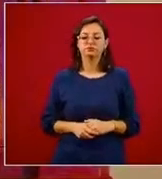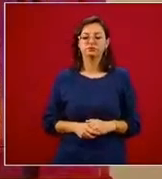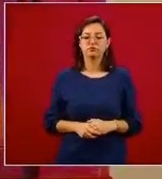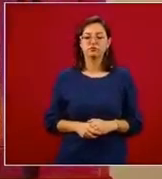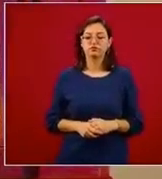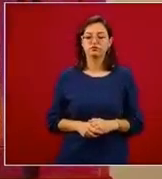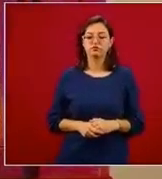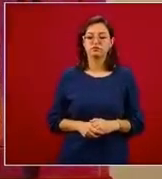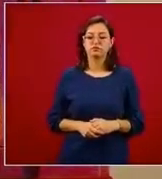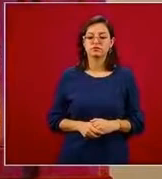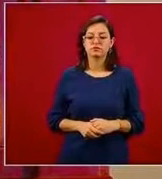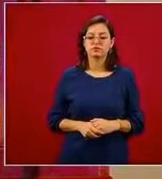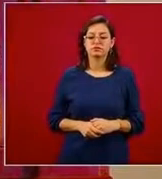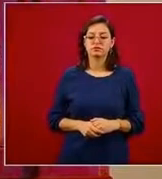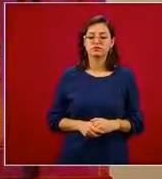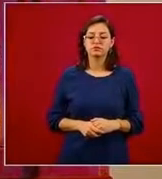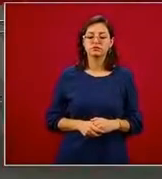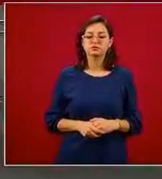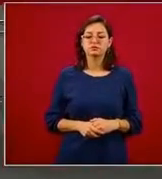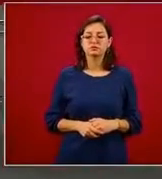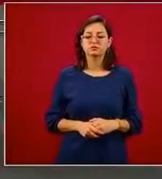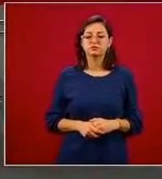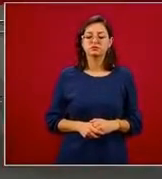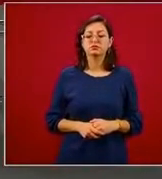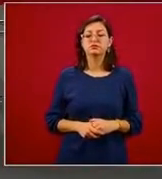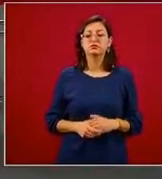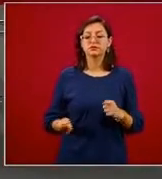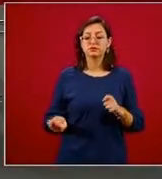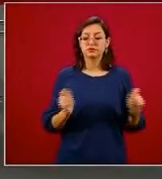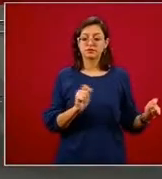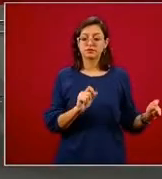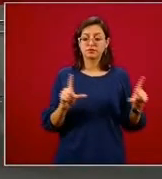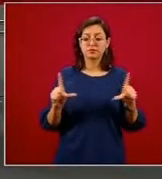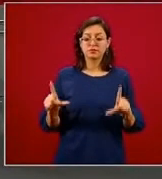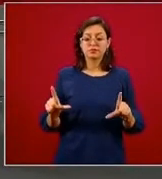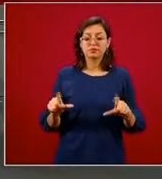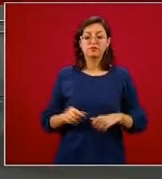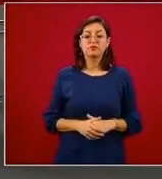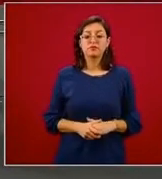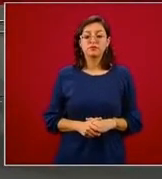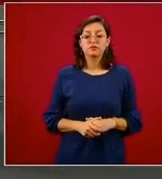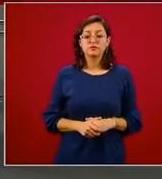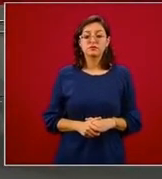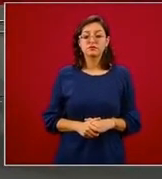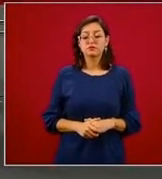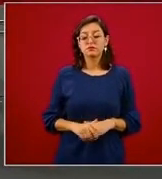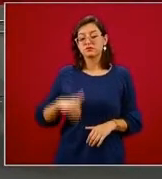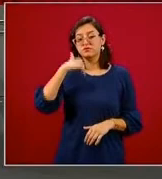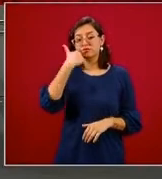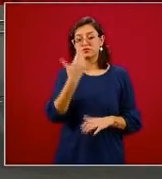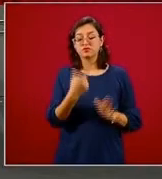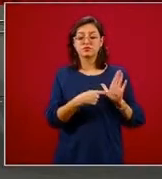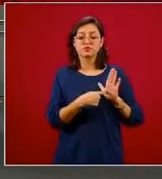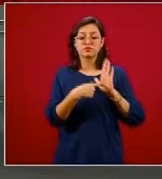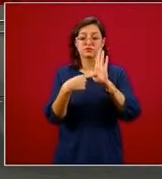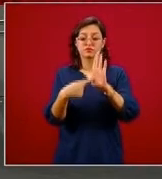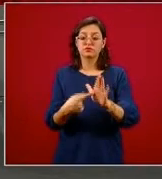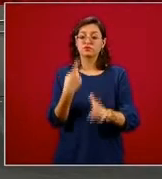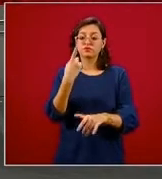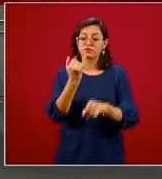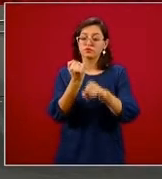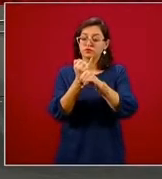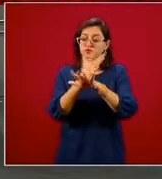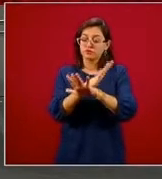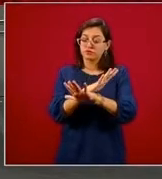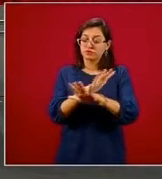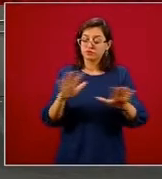with low transmission that would be even below the 30%, 36%. In this next slide,